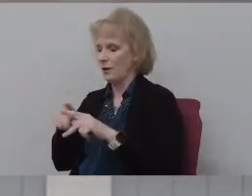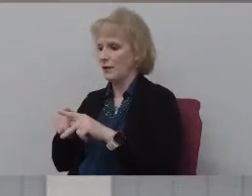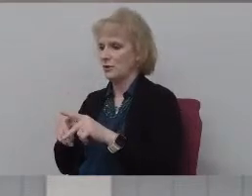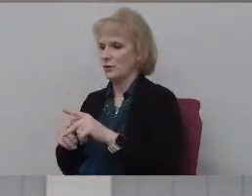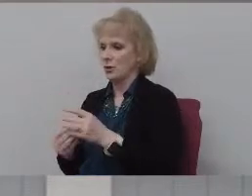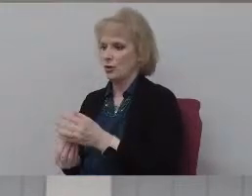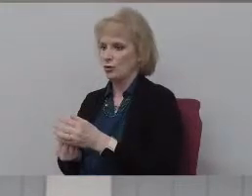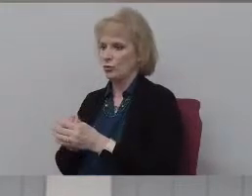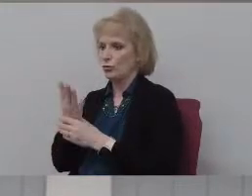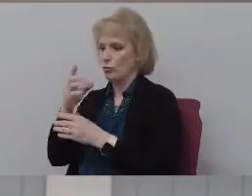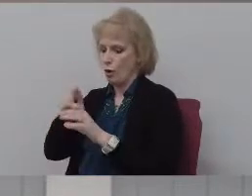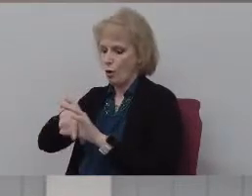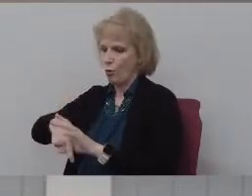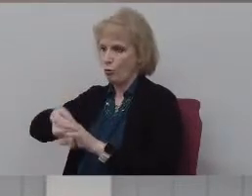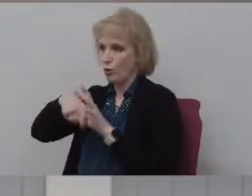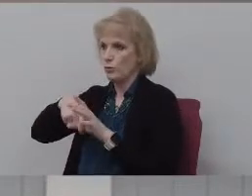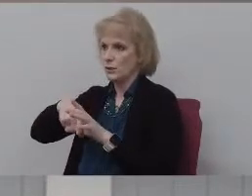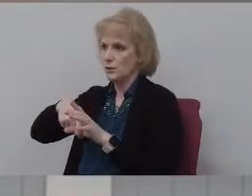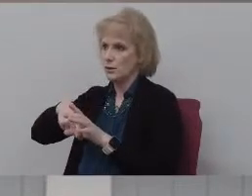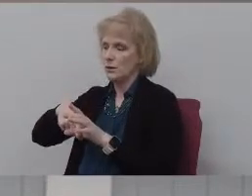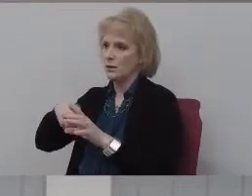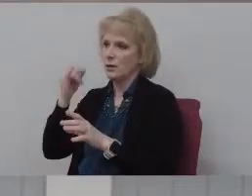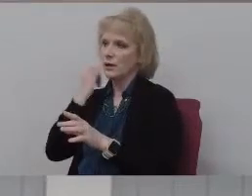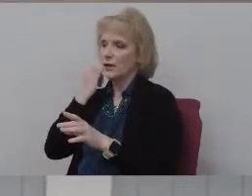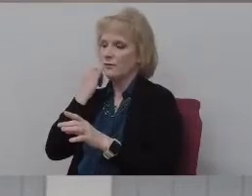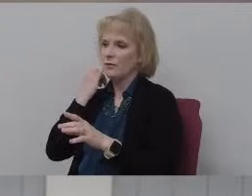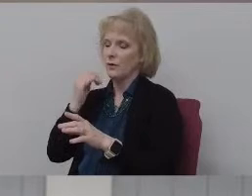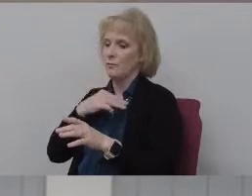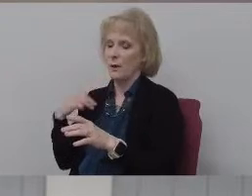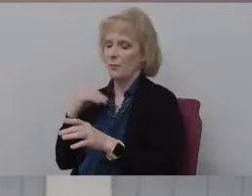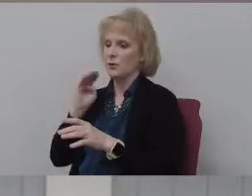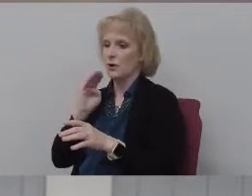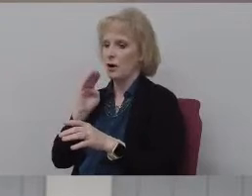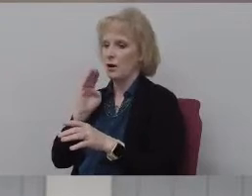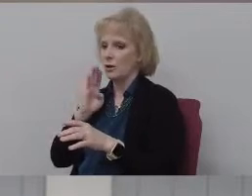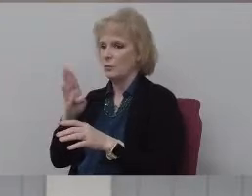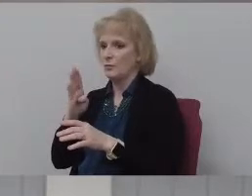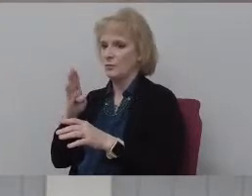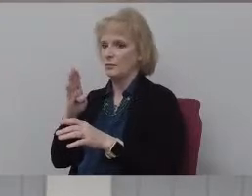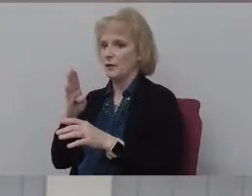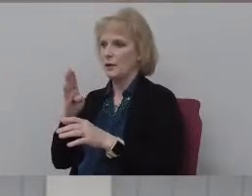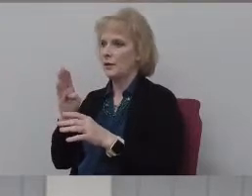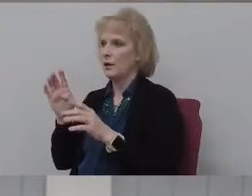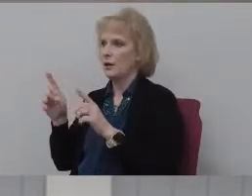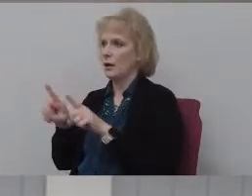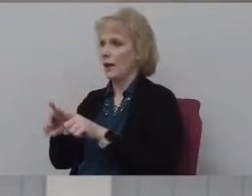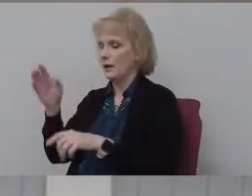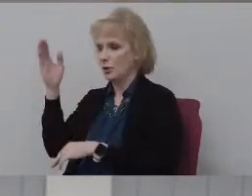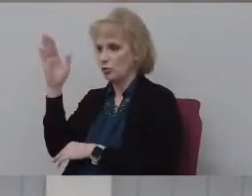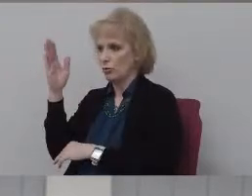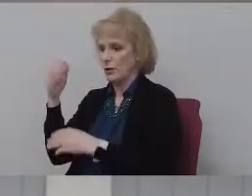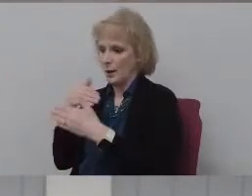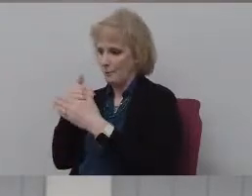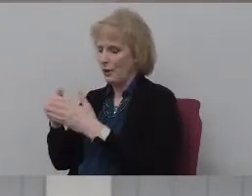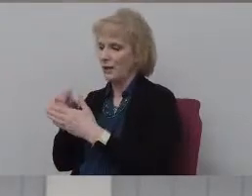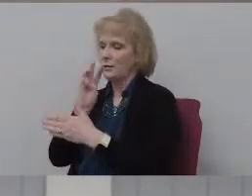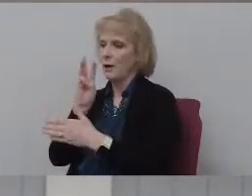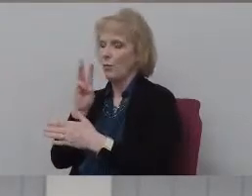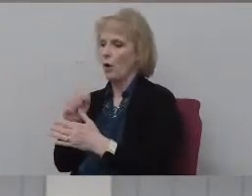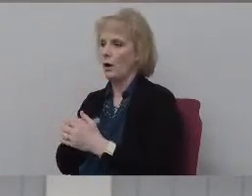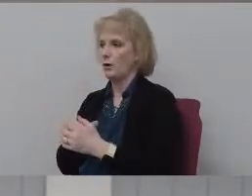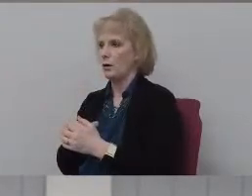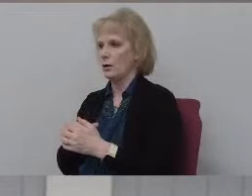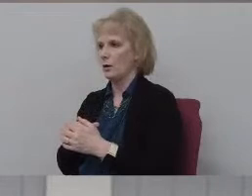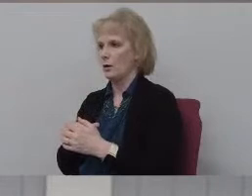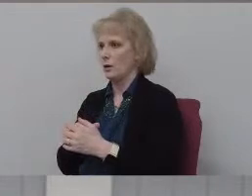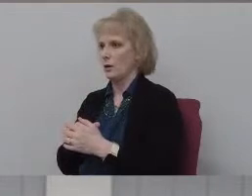members are to be like a tree planted by the rivers of water. Psalm 1 and verse 3. Got to be a place to grow some roots. There's got to be